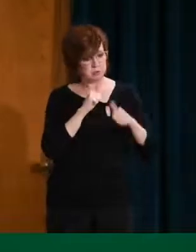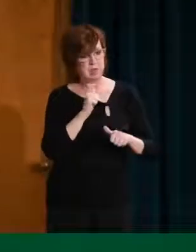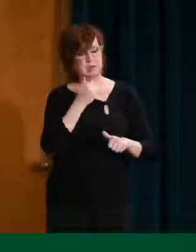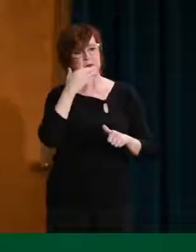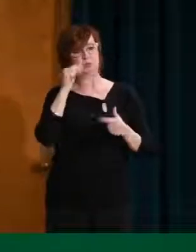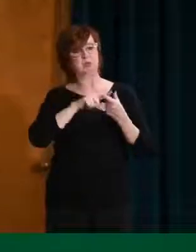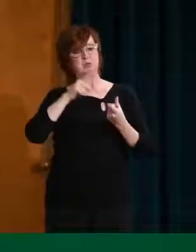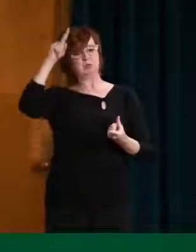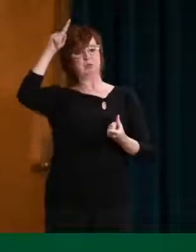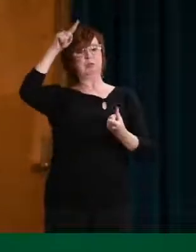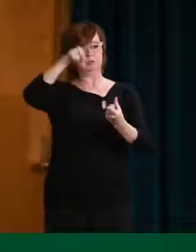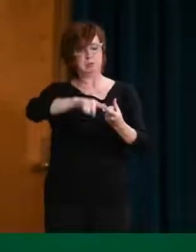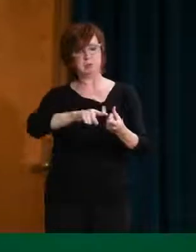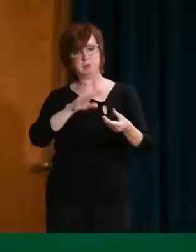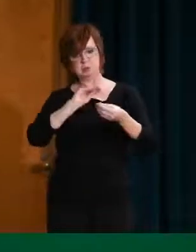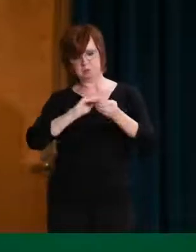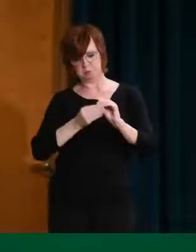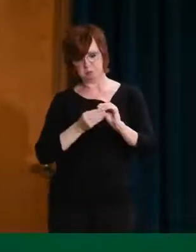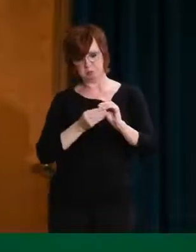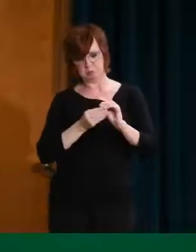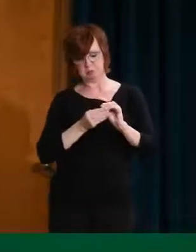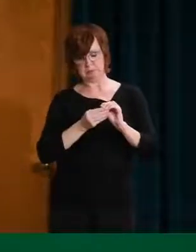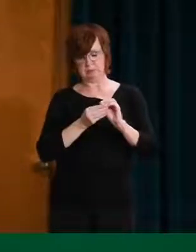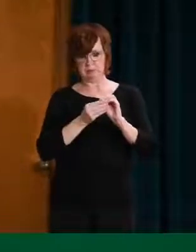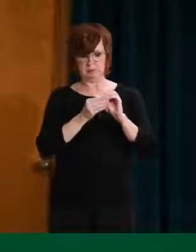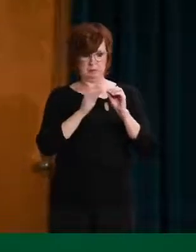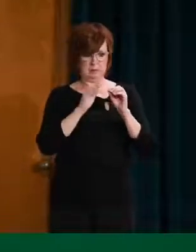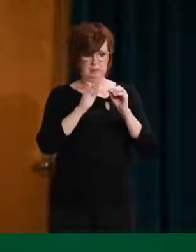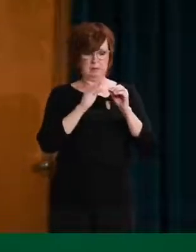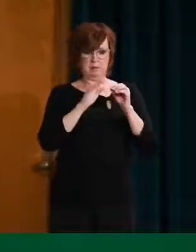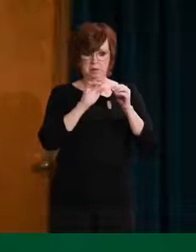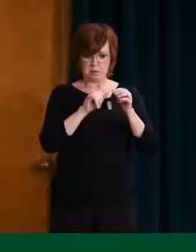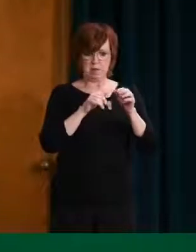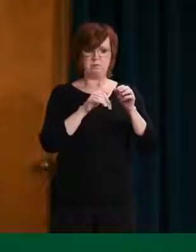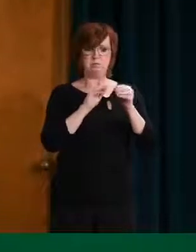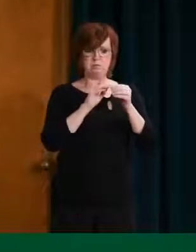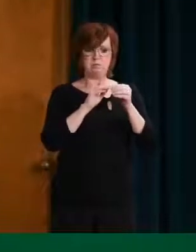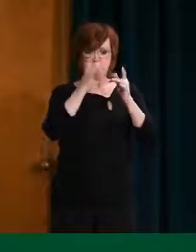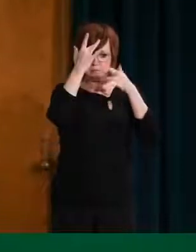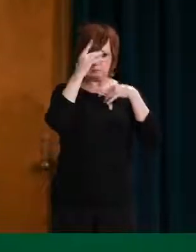case, that we keep the numbers as low and as manageable as possible.